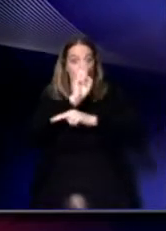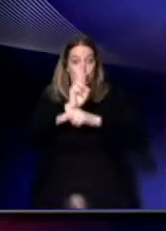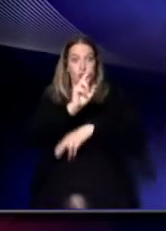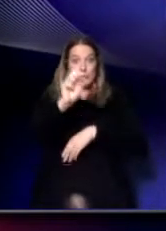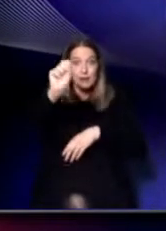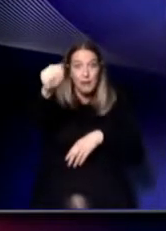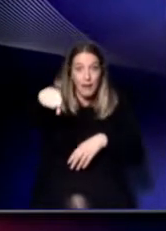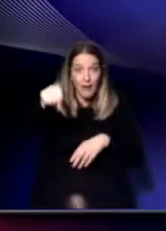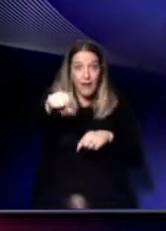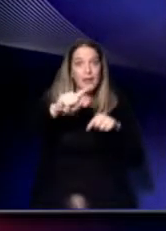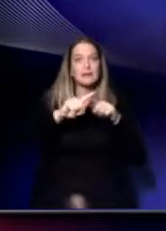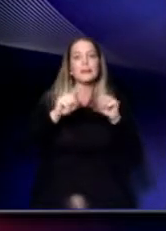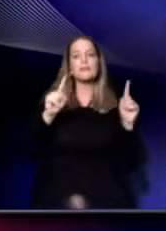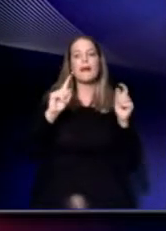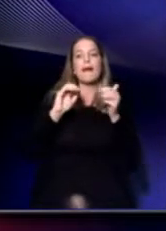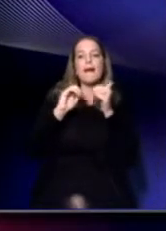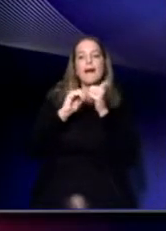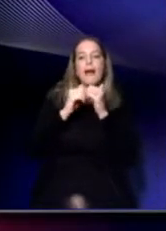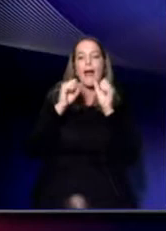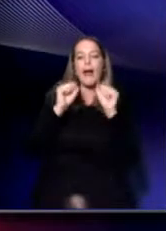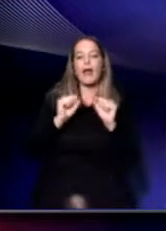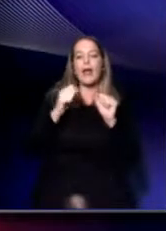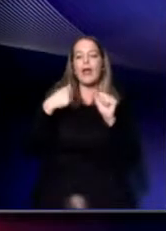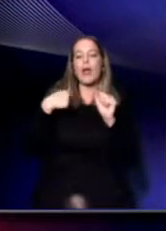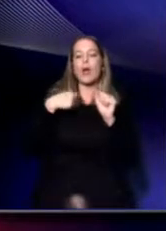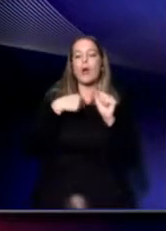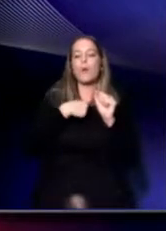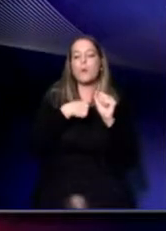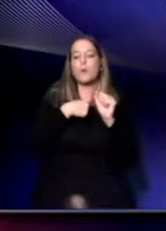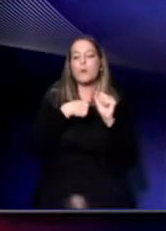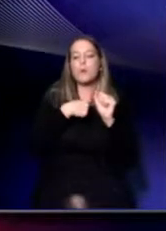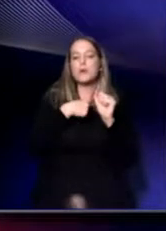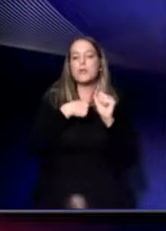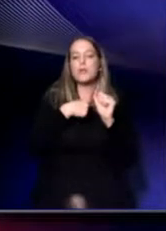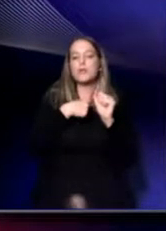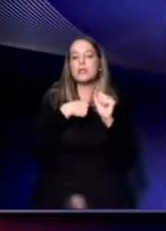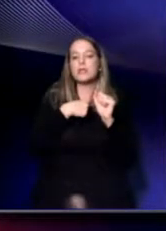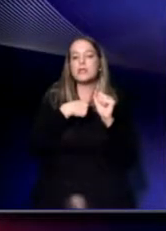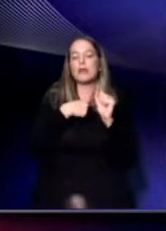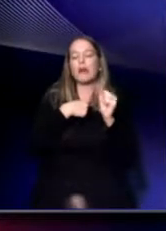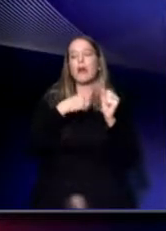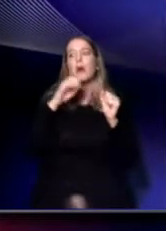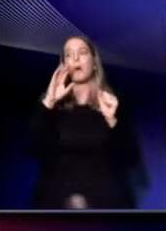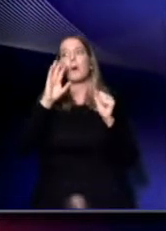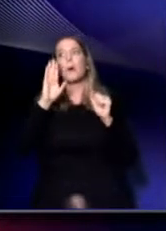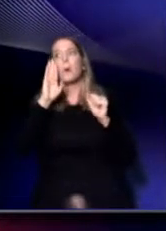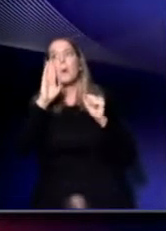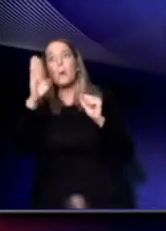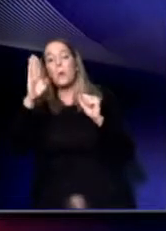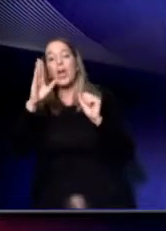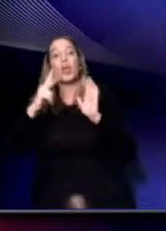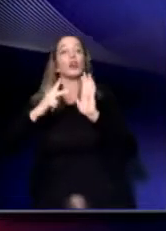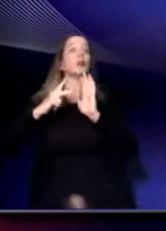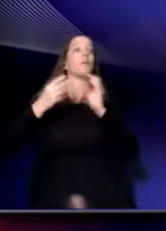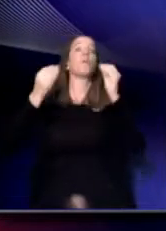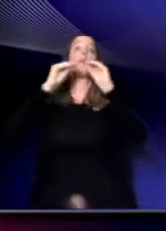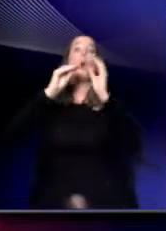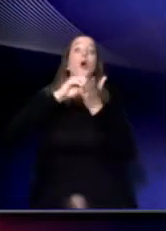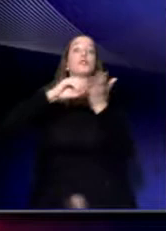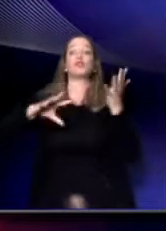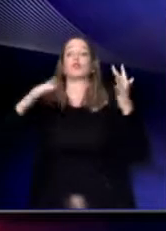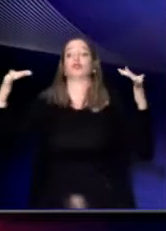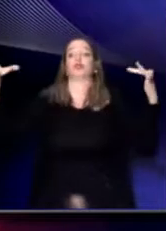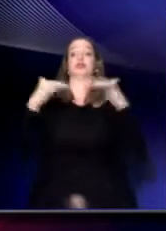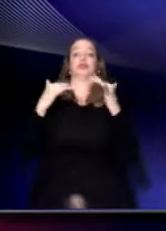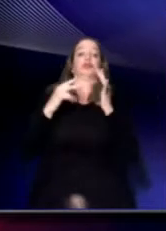the idea that we could almost triple the number of students in Tucson is a bit of a fallacy. I know as a principal,